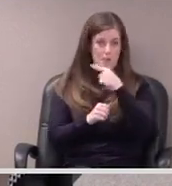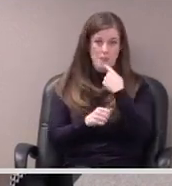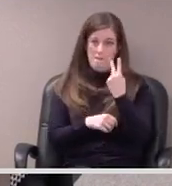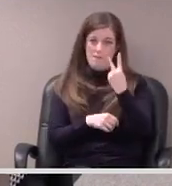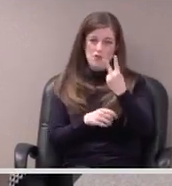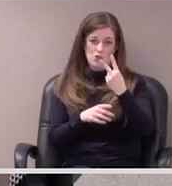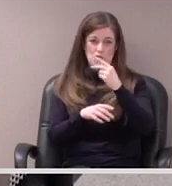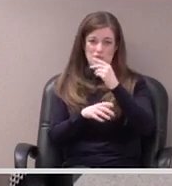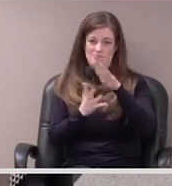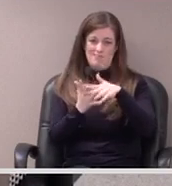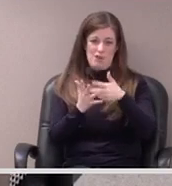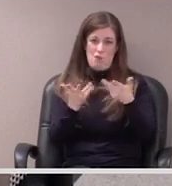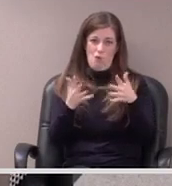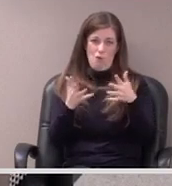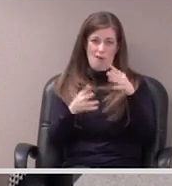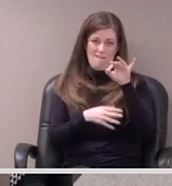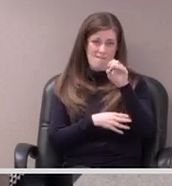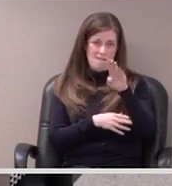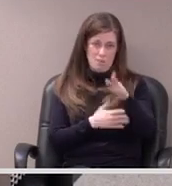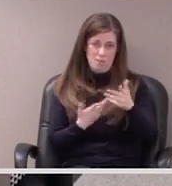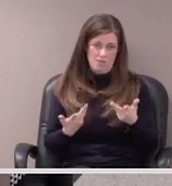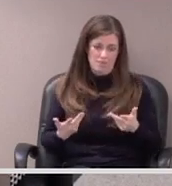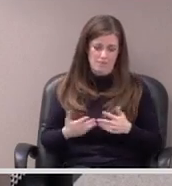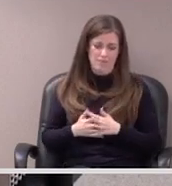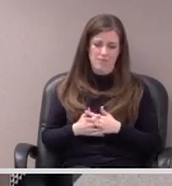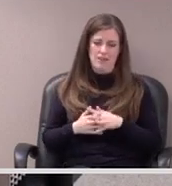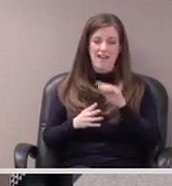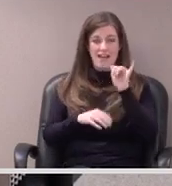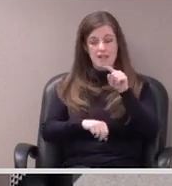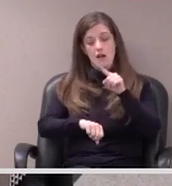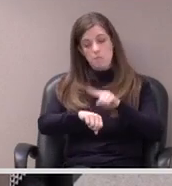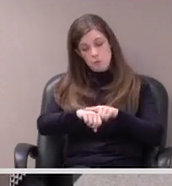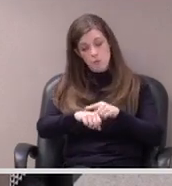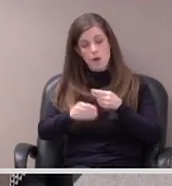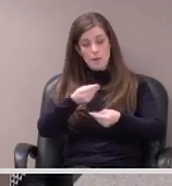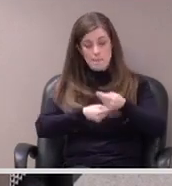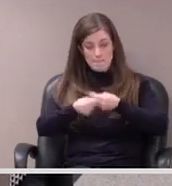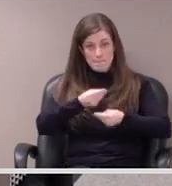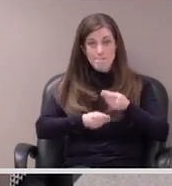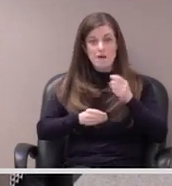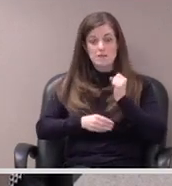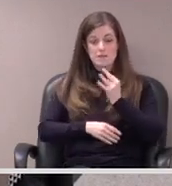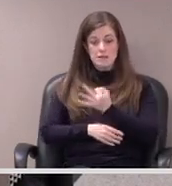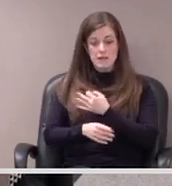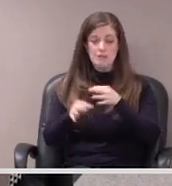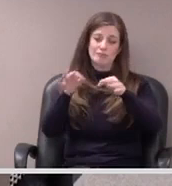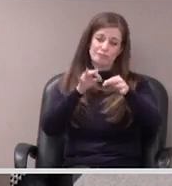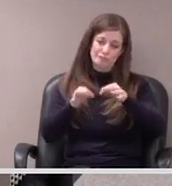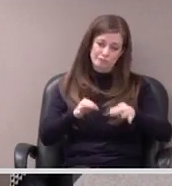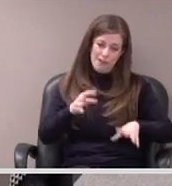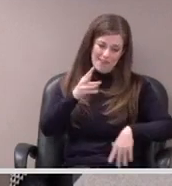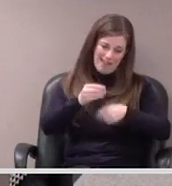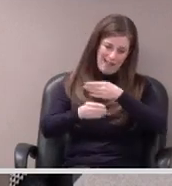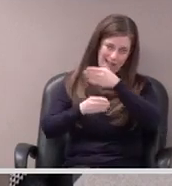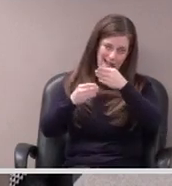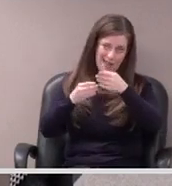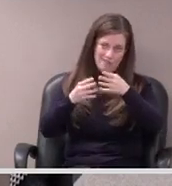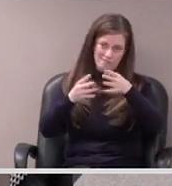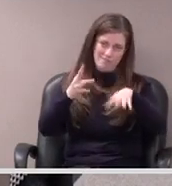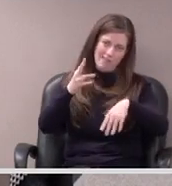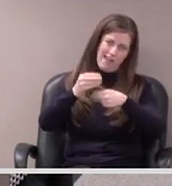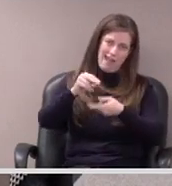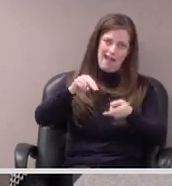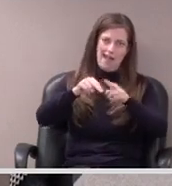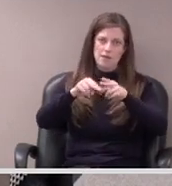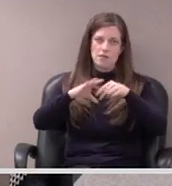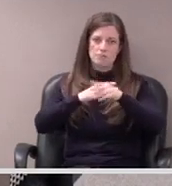So at that point, the budget staff will go over the add-on programs, which is where that